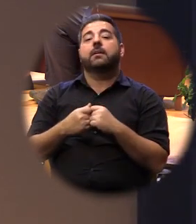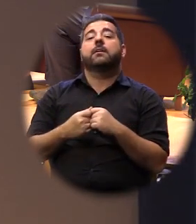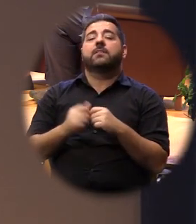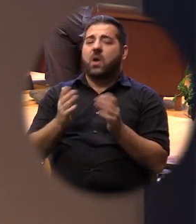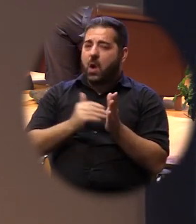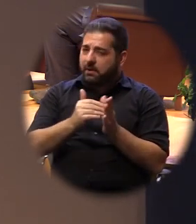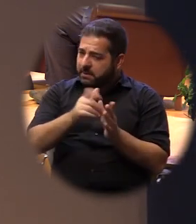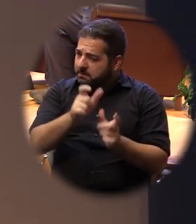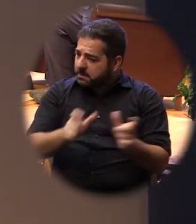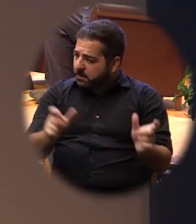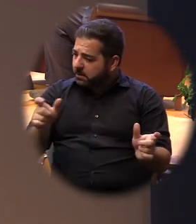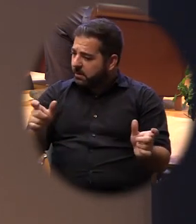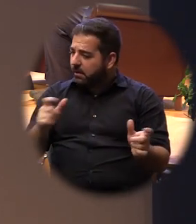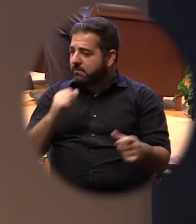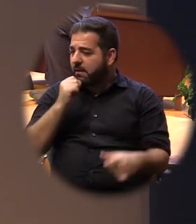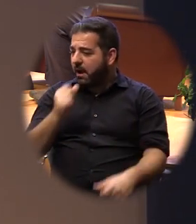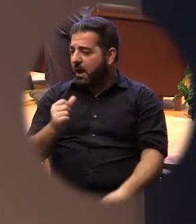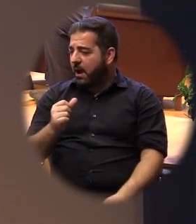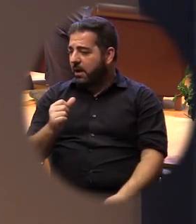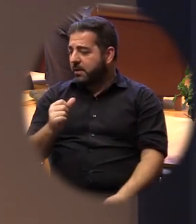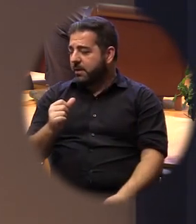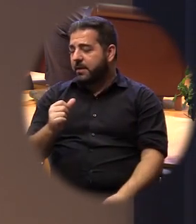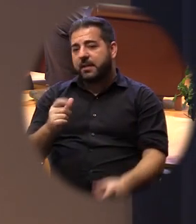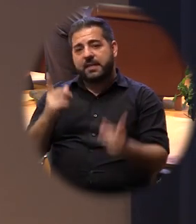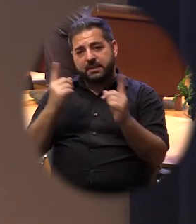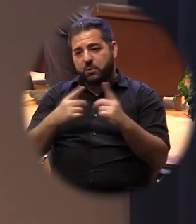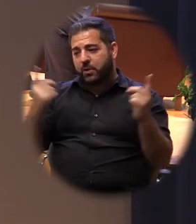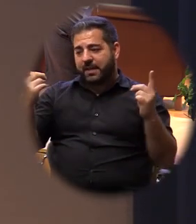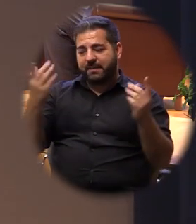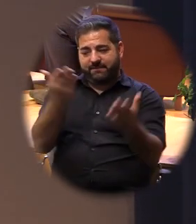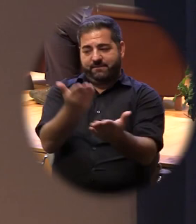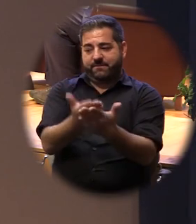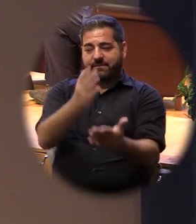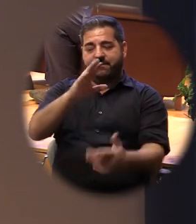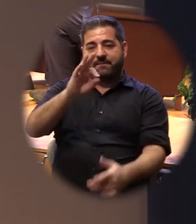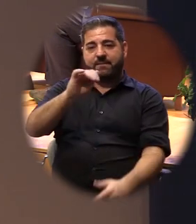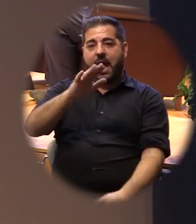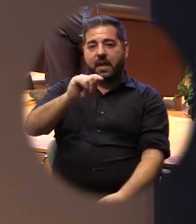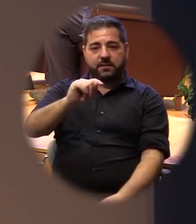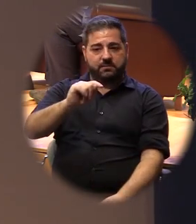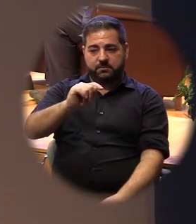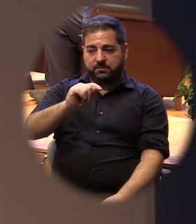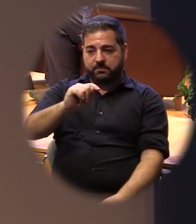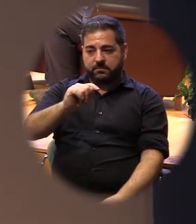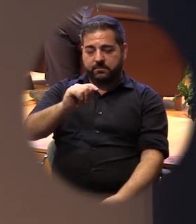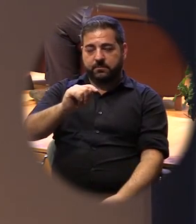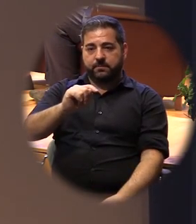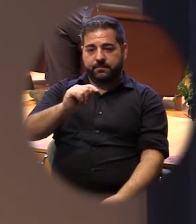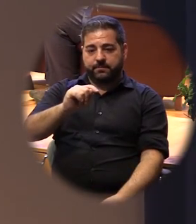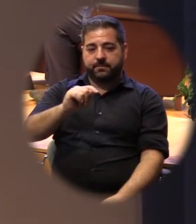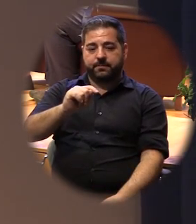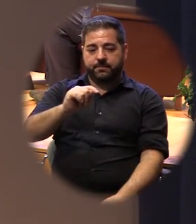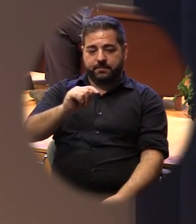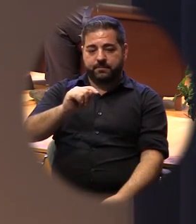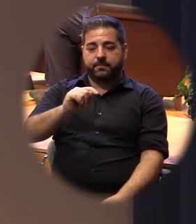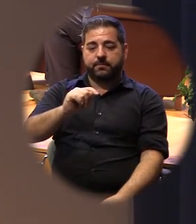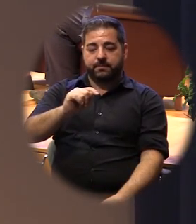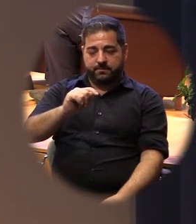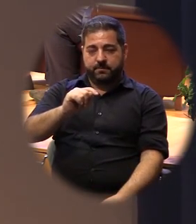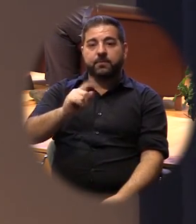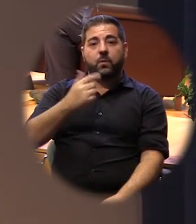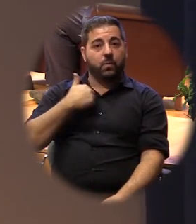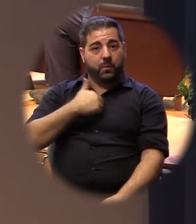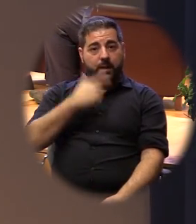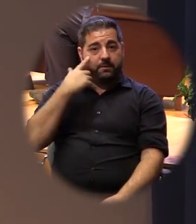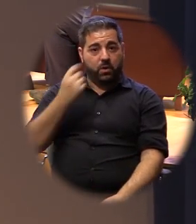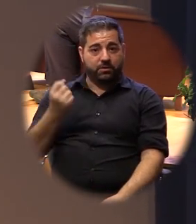oftentimes people aren't necessarily disputing facts. That there are, we have an